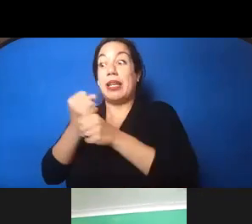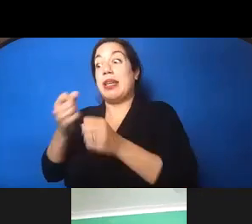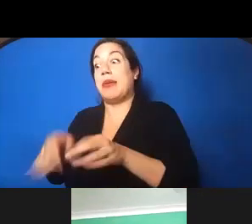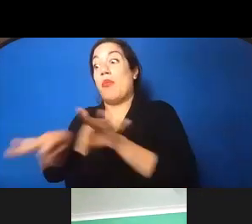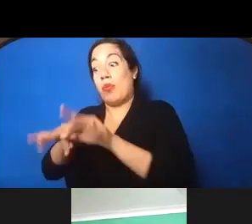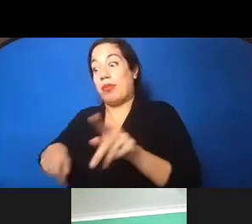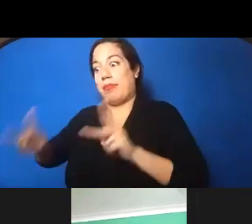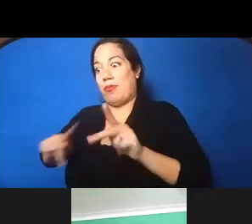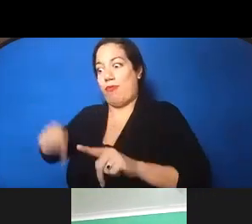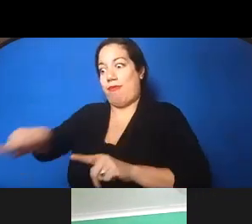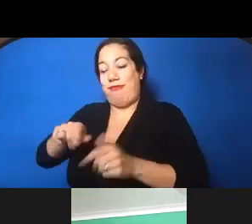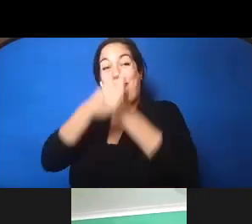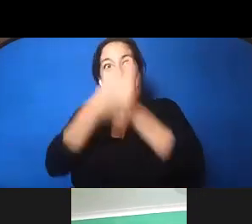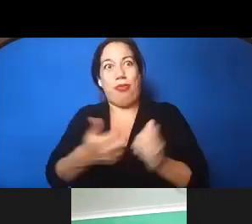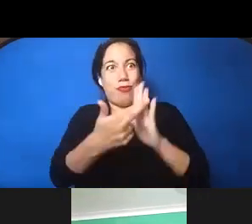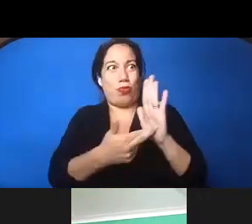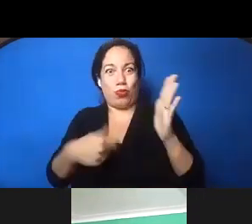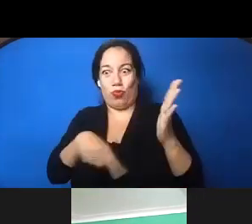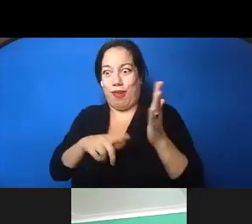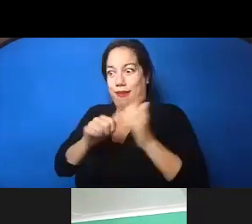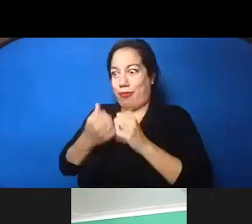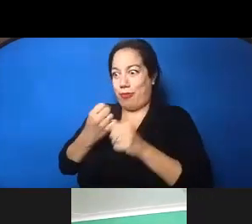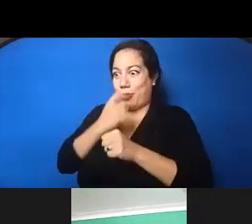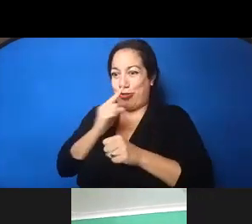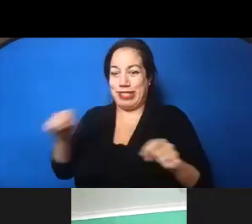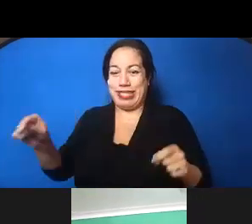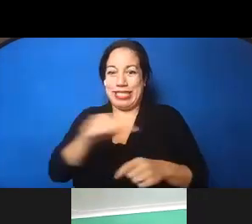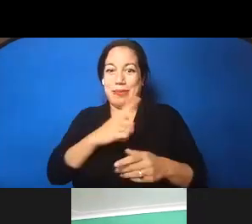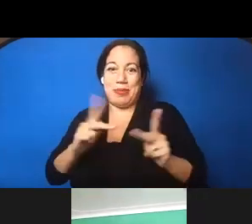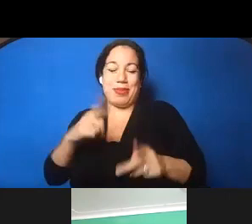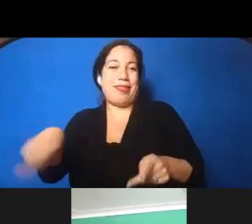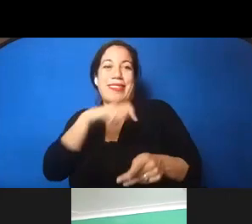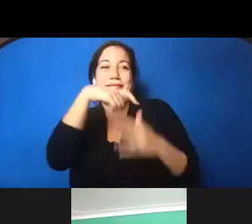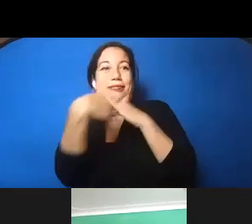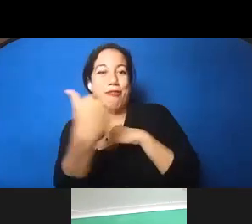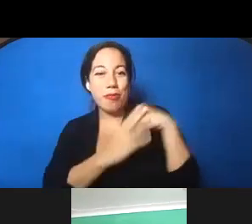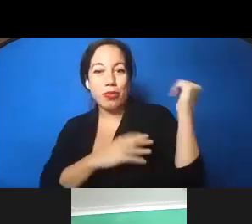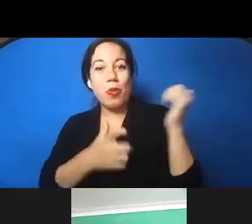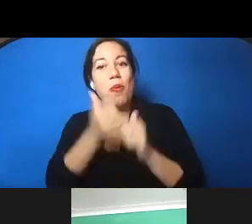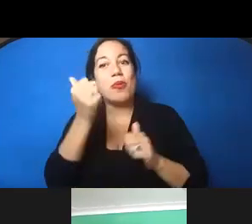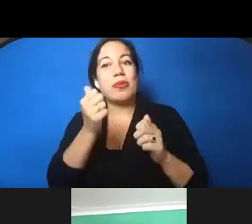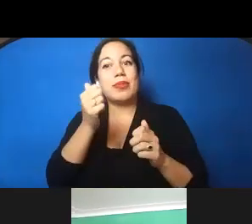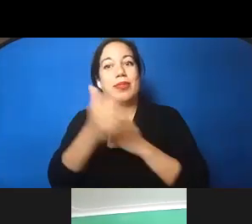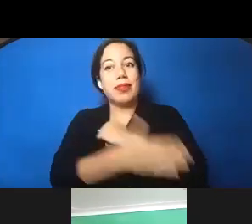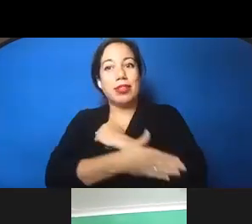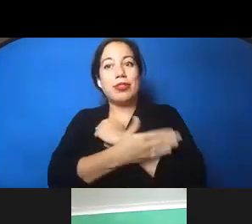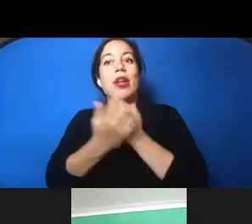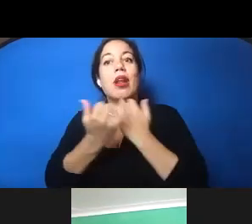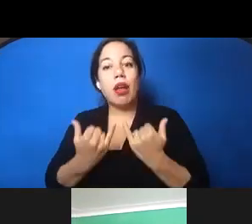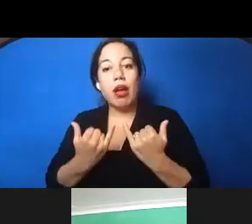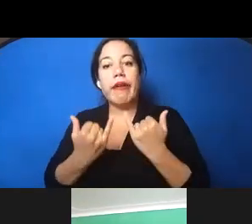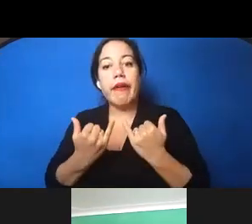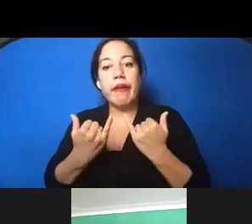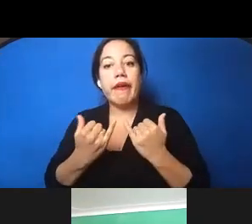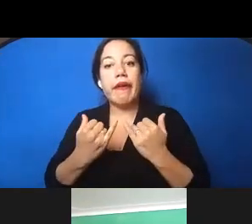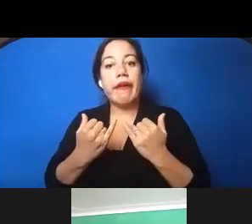this person, or how do you make this person accountable? So you see, most of the countries in South Sudan, we are now crippling to